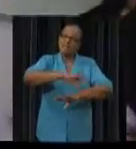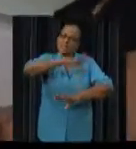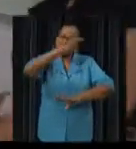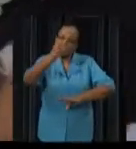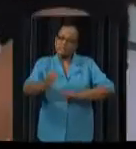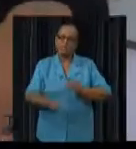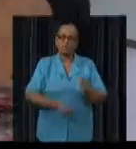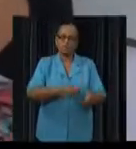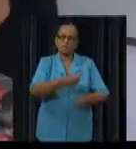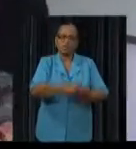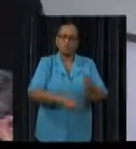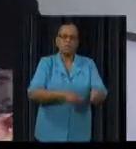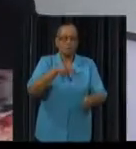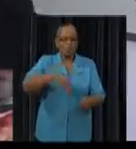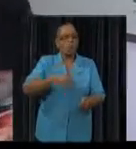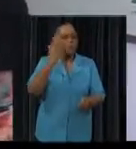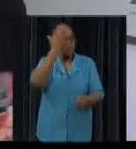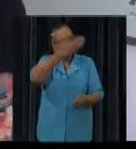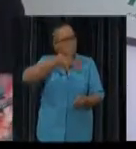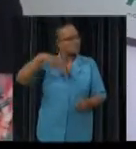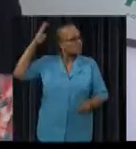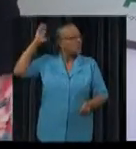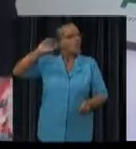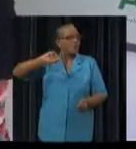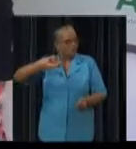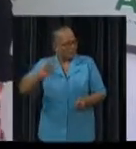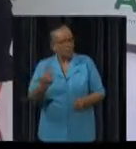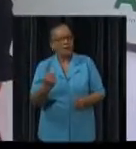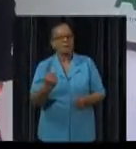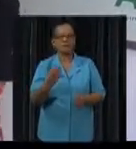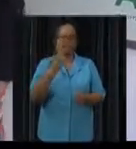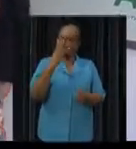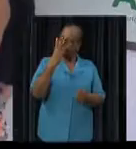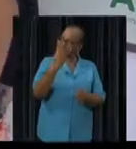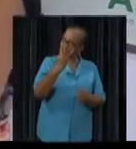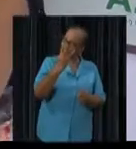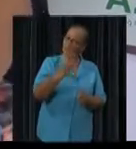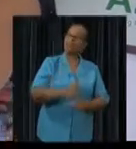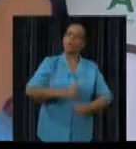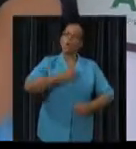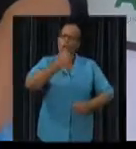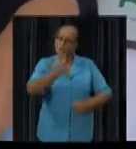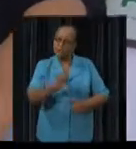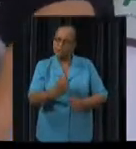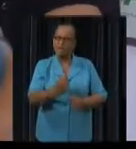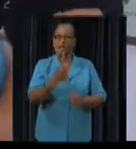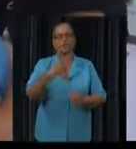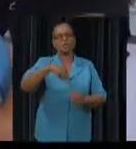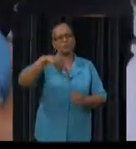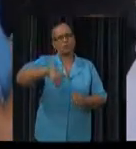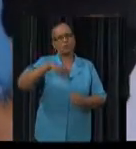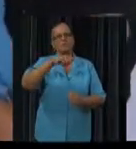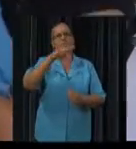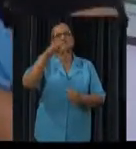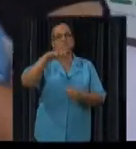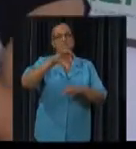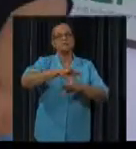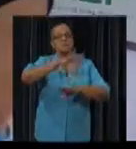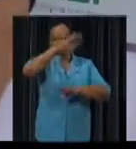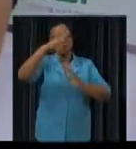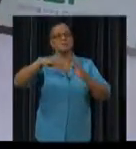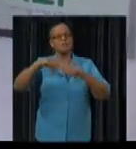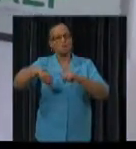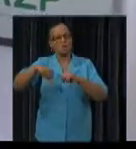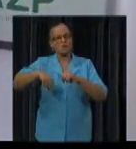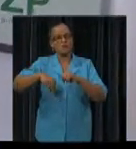optimal tertiary and acute pediatric care is possible in Suriname. The hospital has only